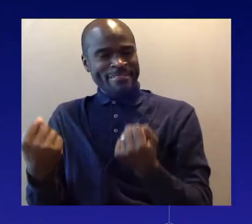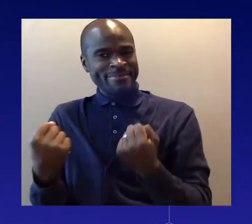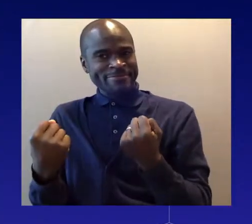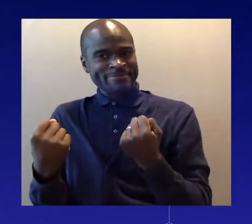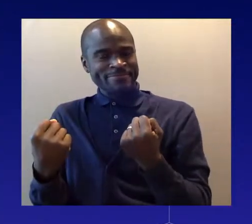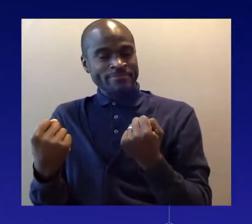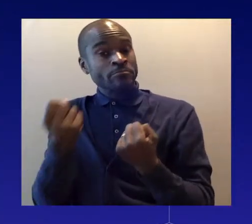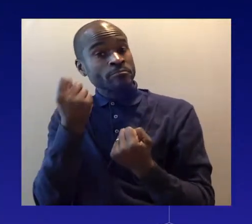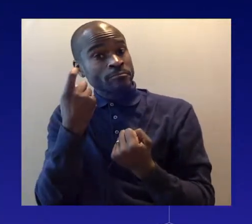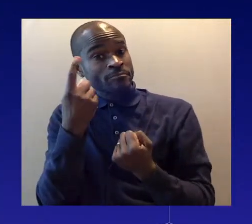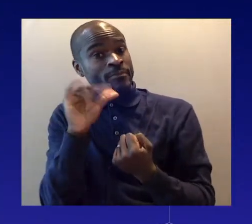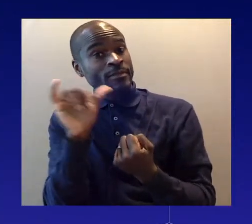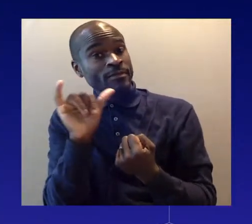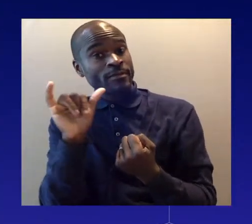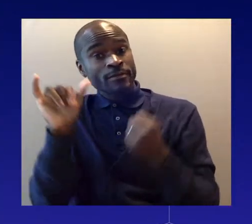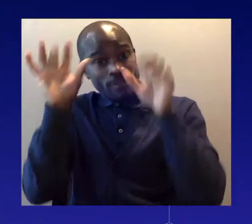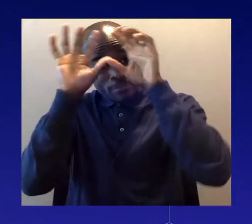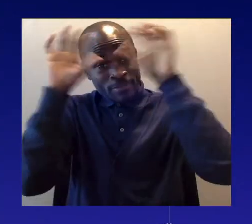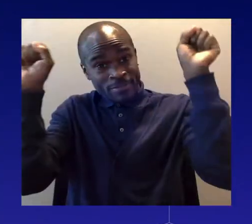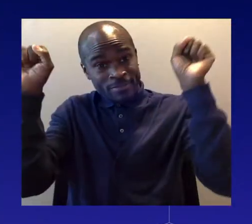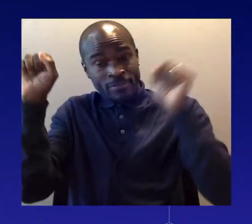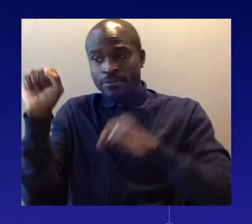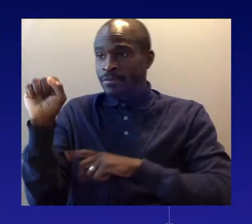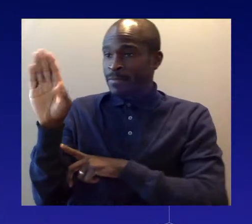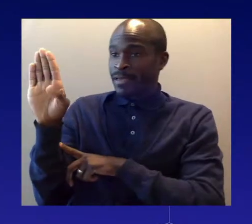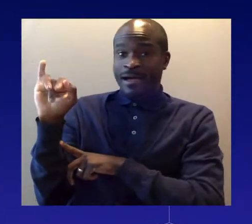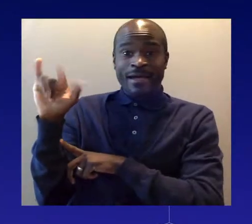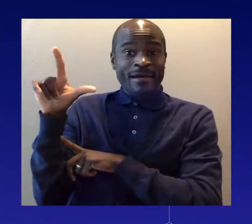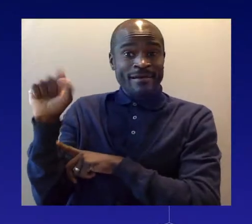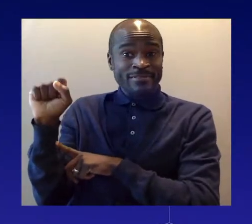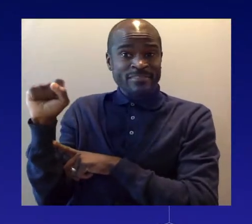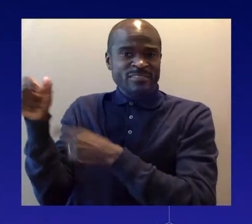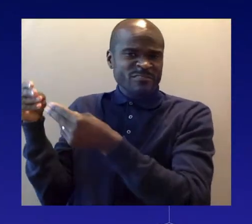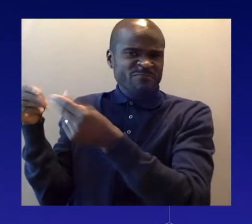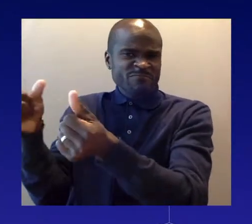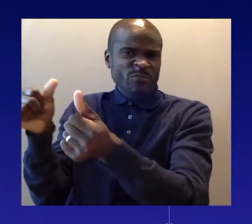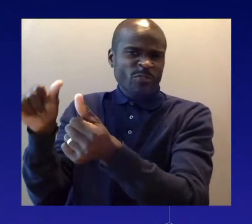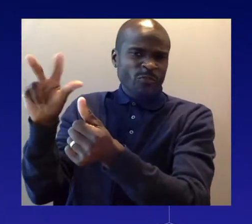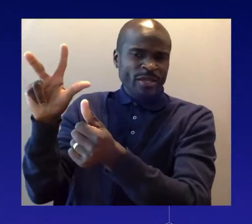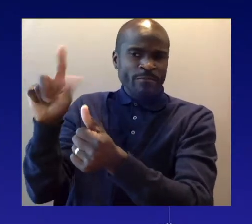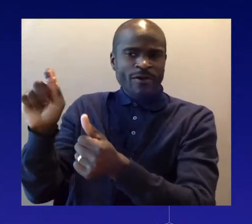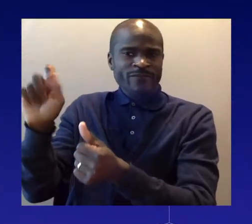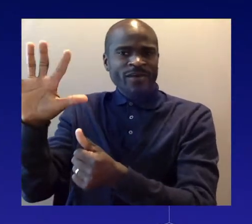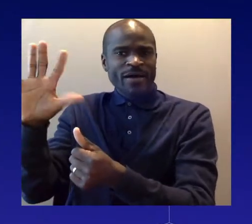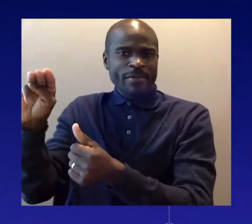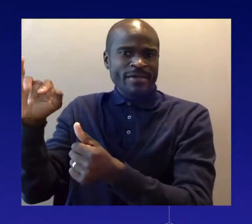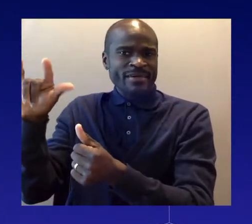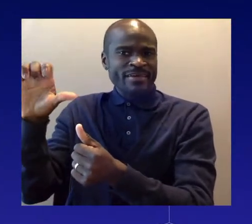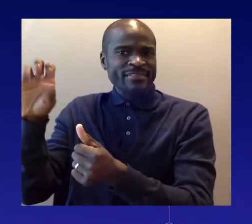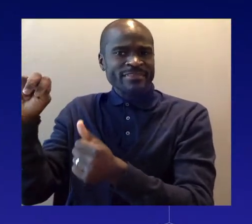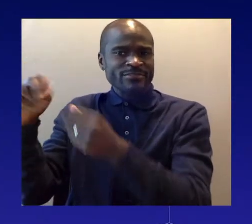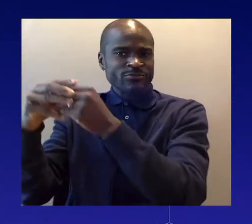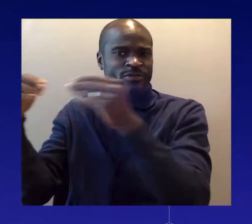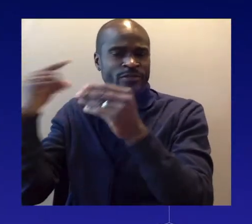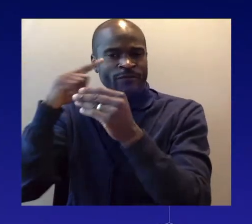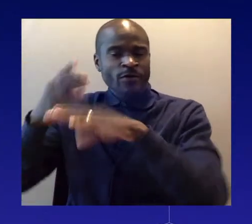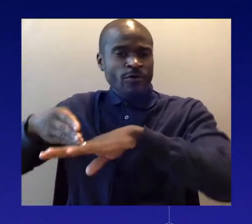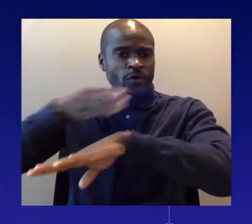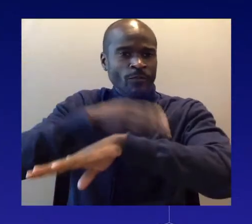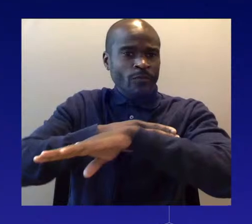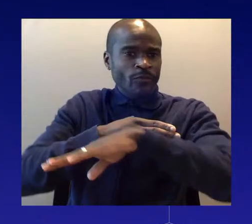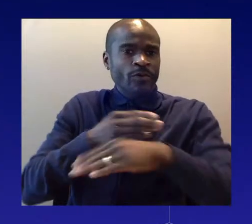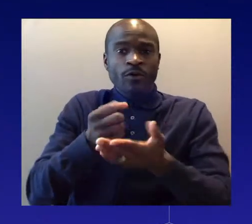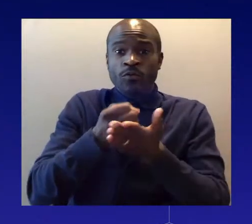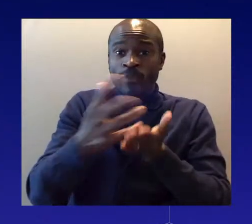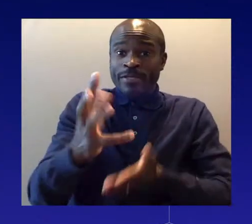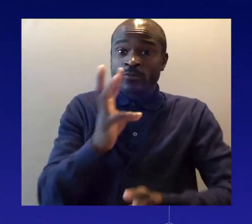law, BIL is investing $3.5 billion to improve water wells, to improve wastewater systems on tribal